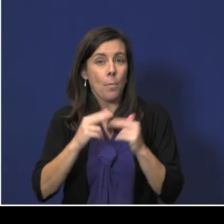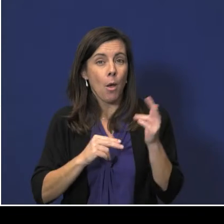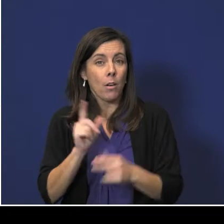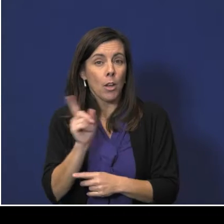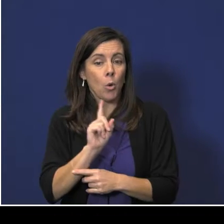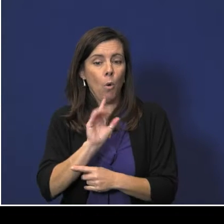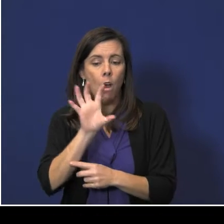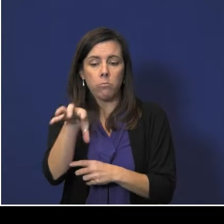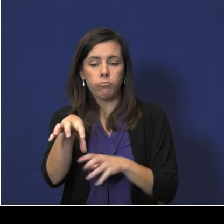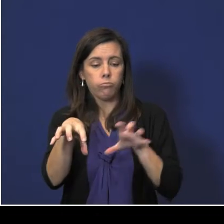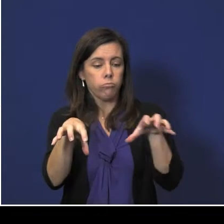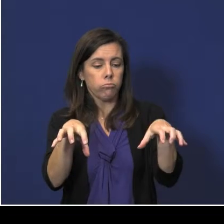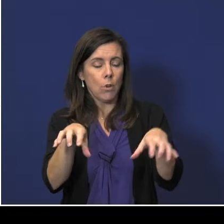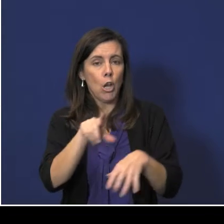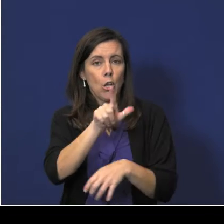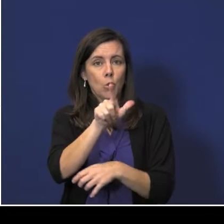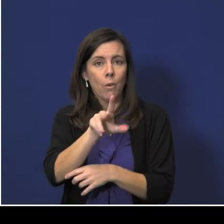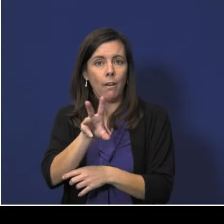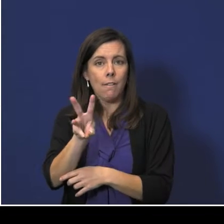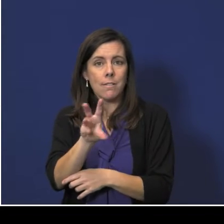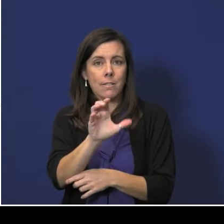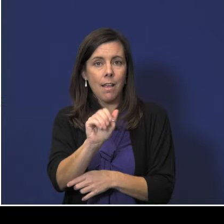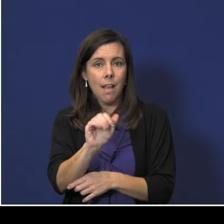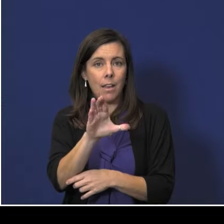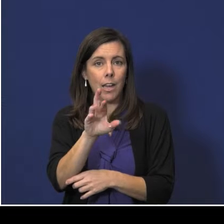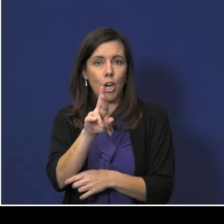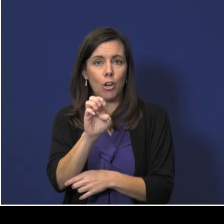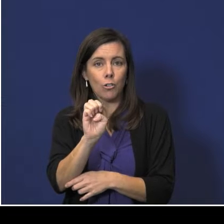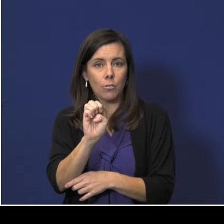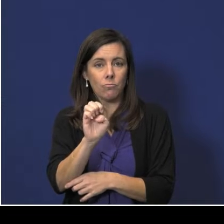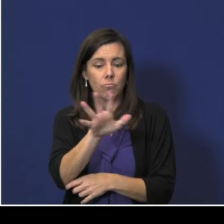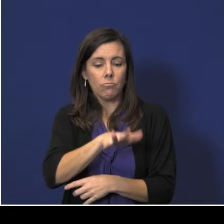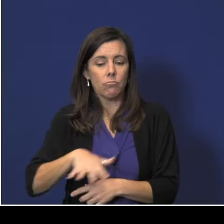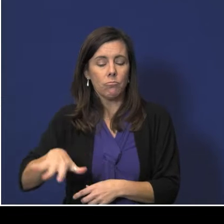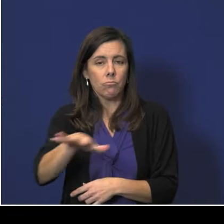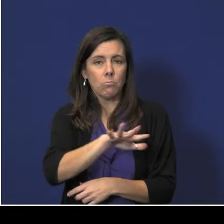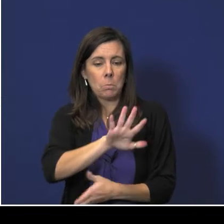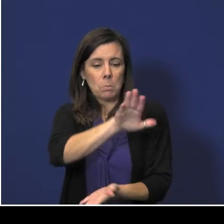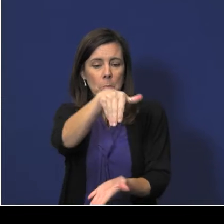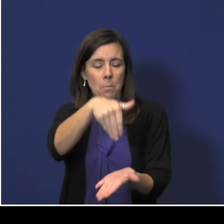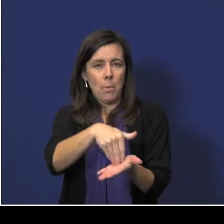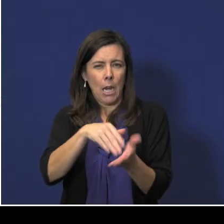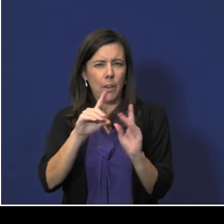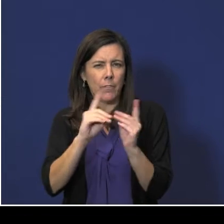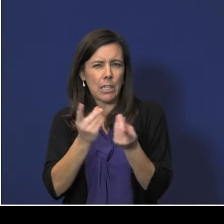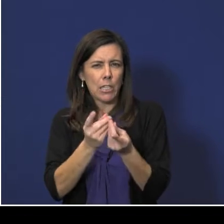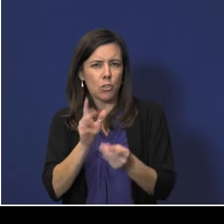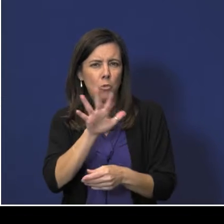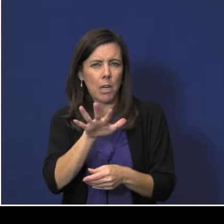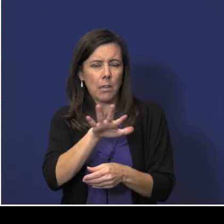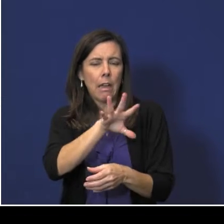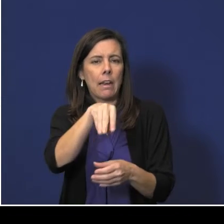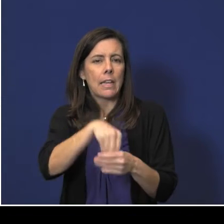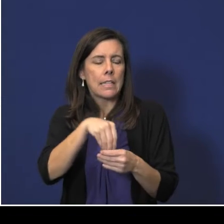one 26-acre plot of land central to the district and inside